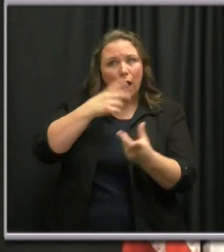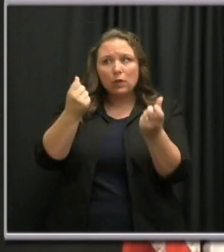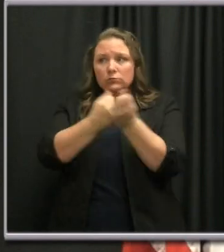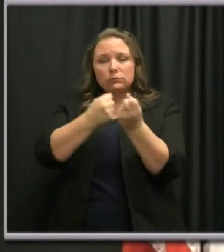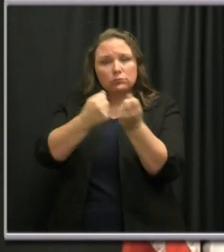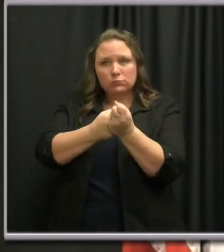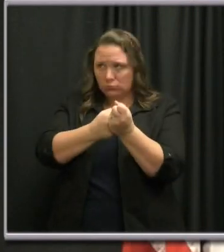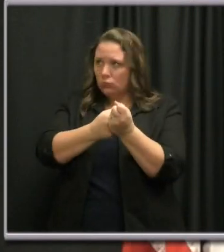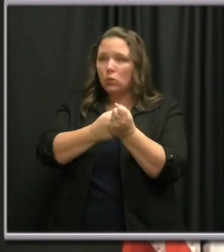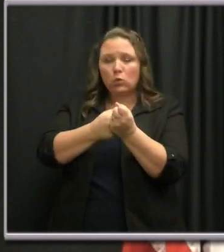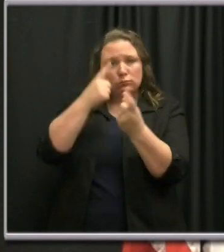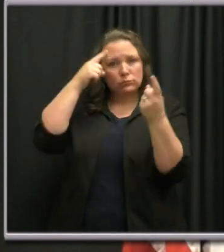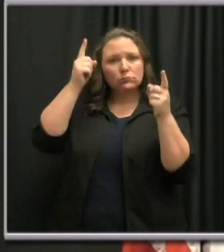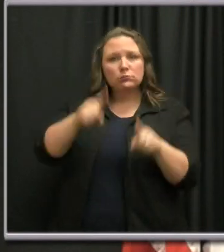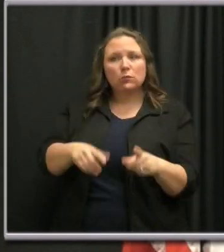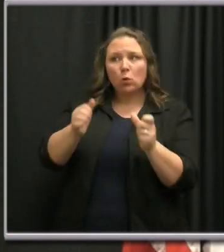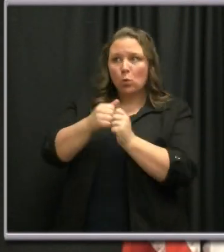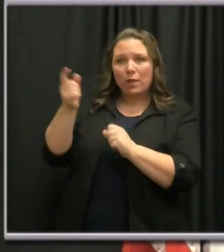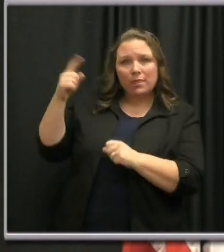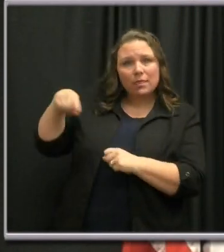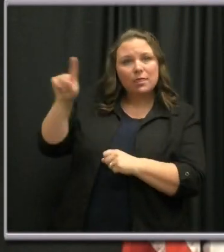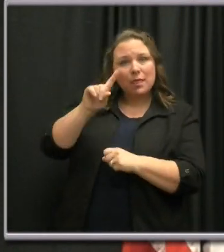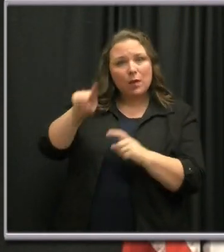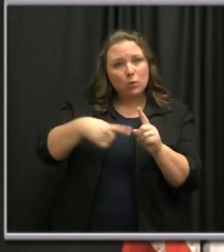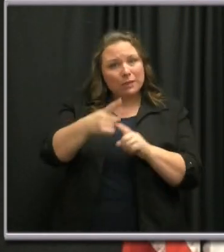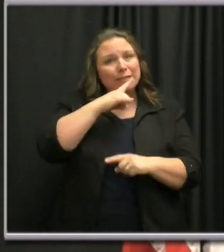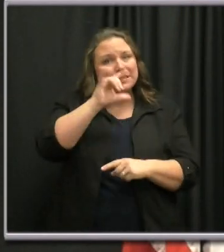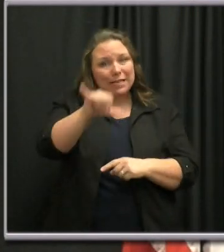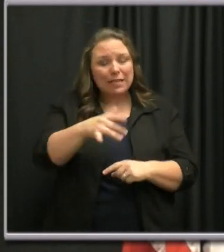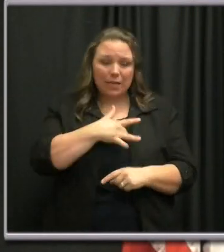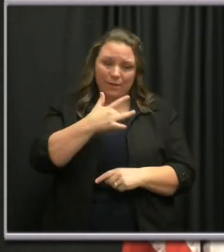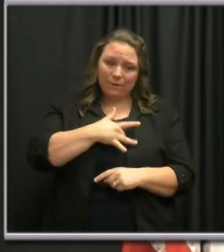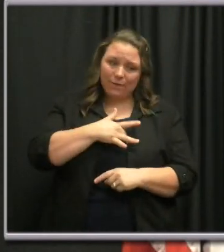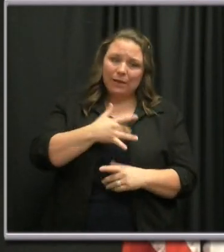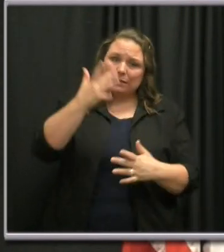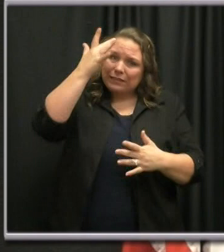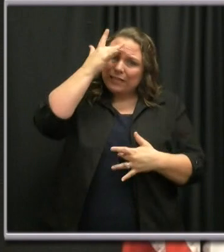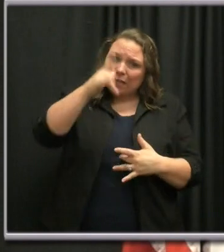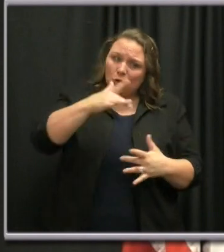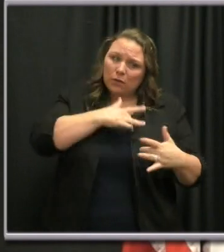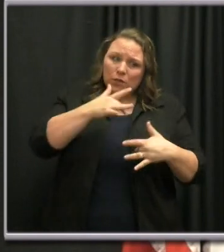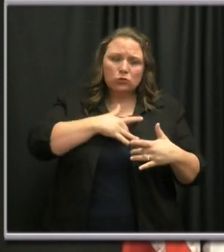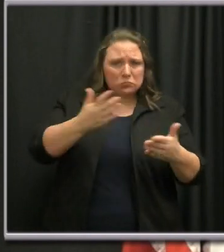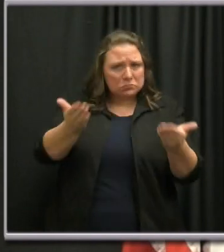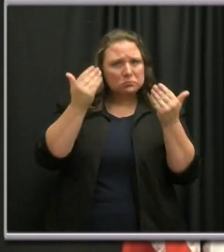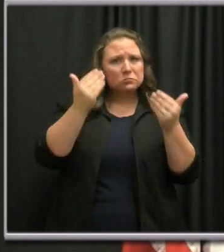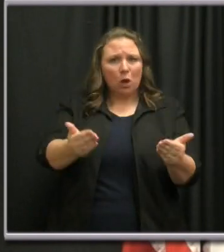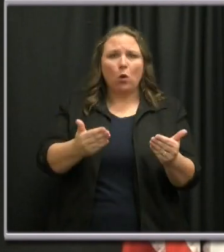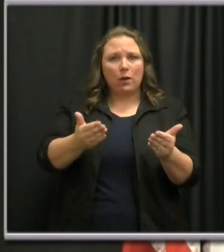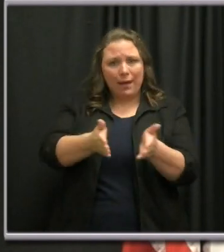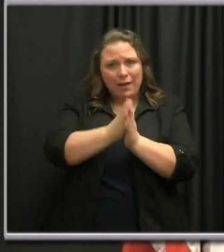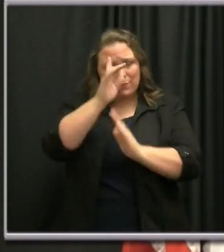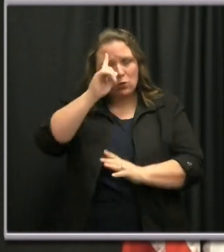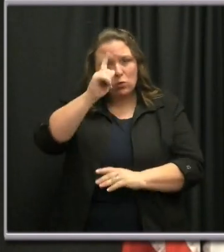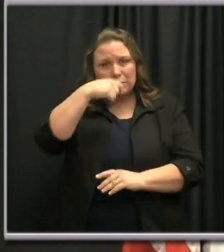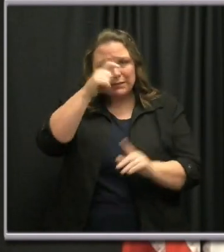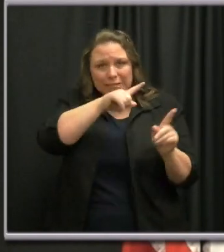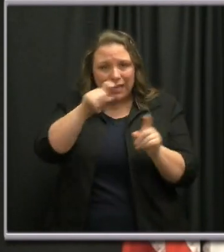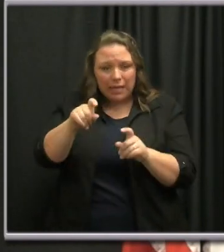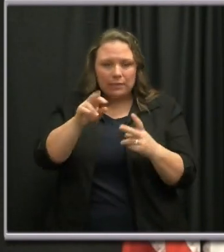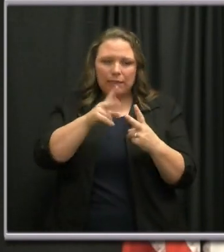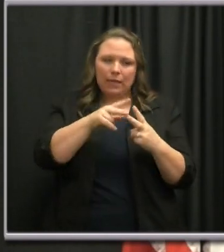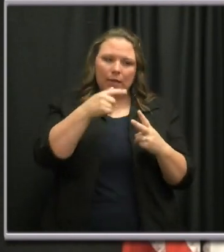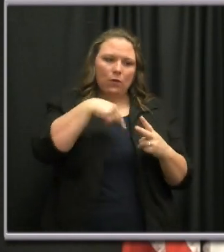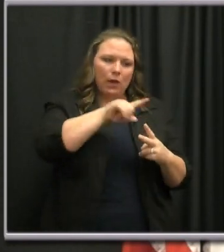I echo those remarks. I agree with the commissioner and with Governor Lee. If you feel ill and you're worried about it, get a test. And whether that's at our